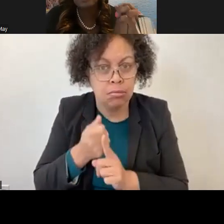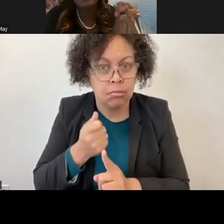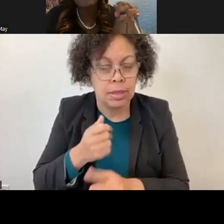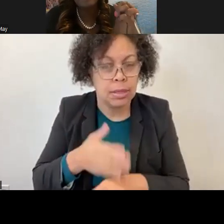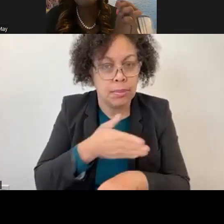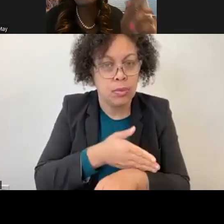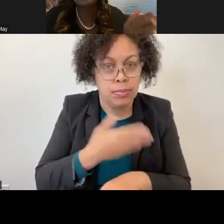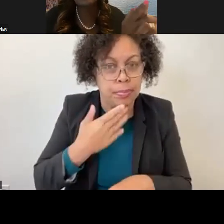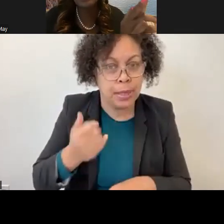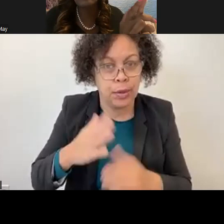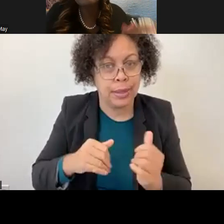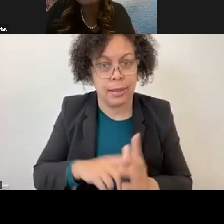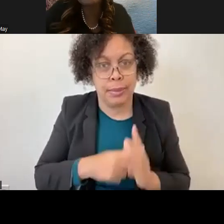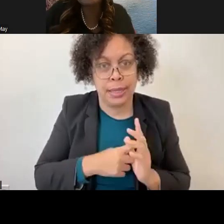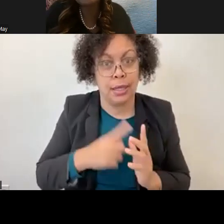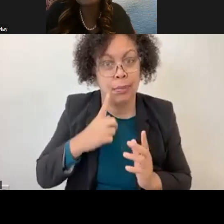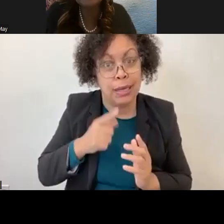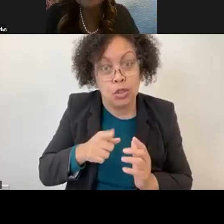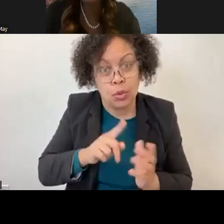was, because you're there.